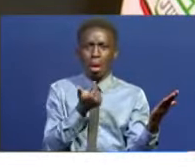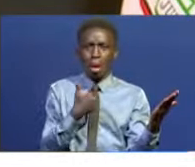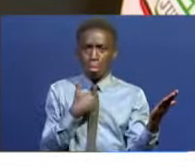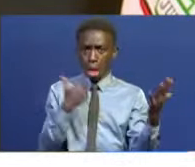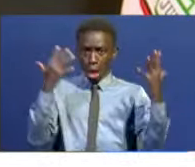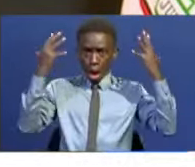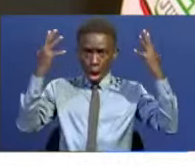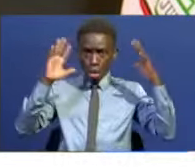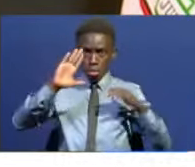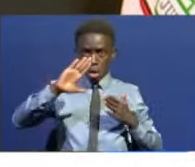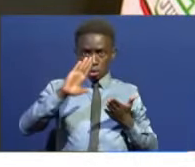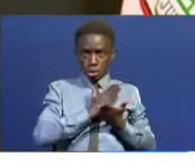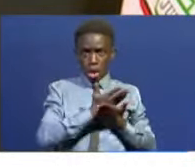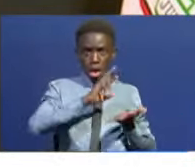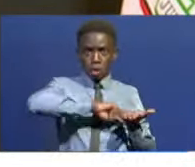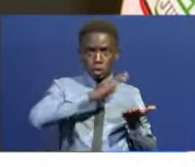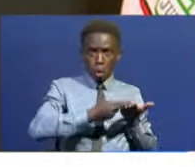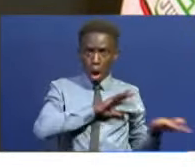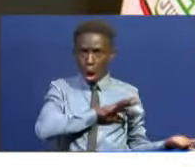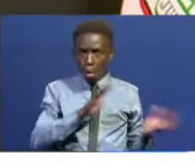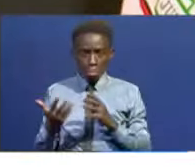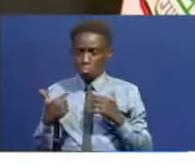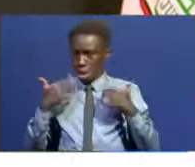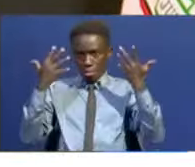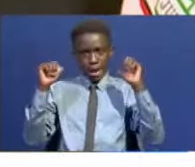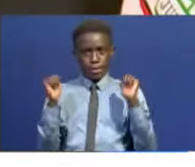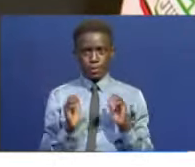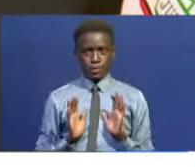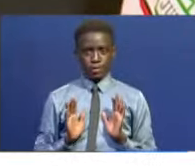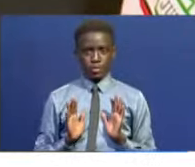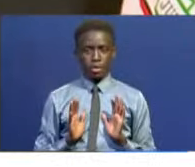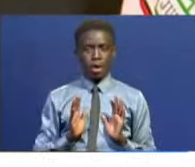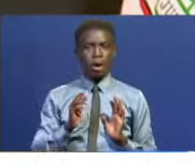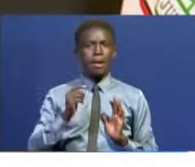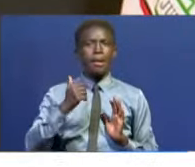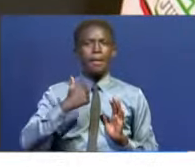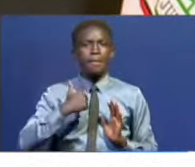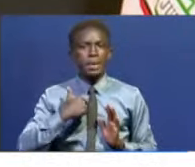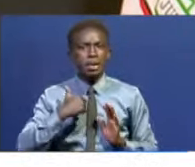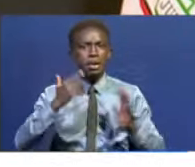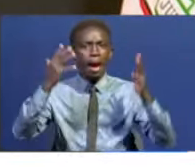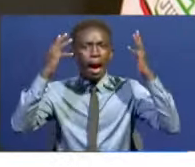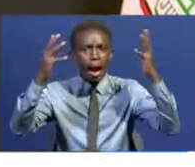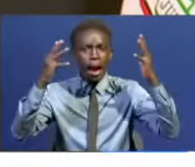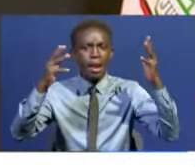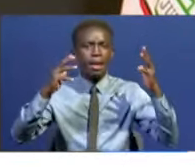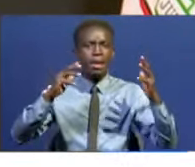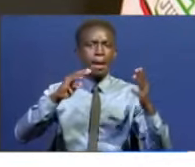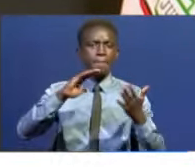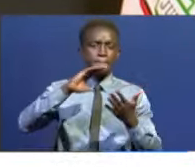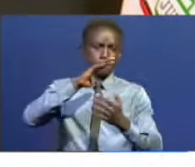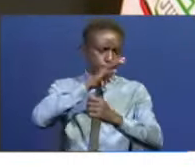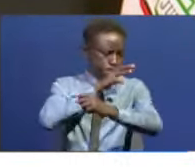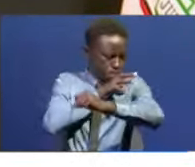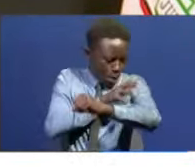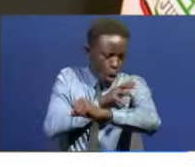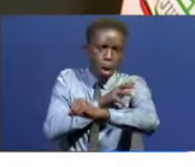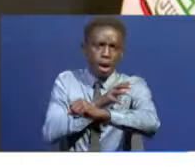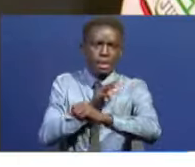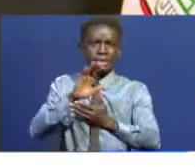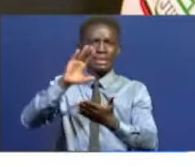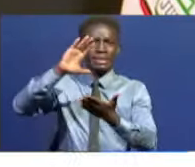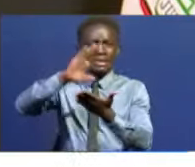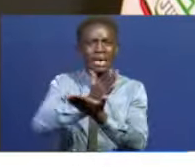sharing resources. I have been talking about power sharing for people to get what